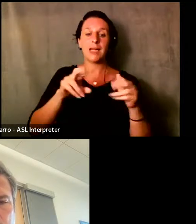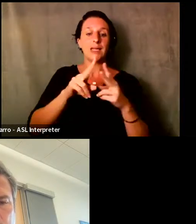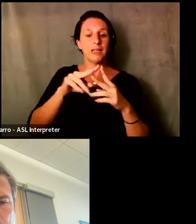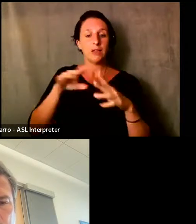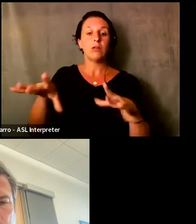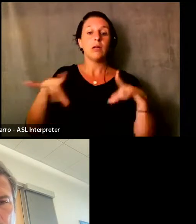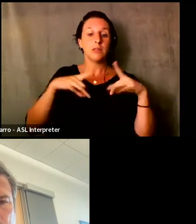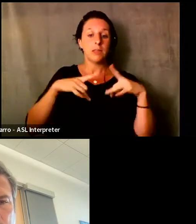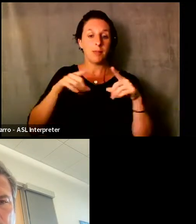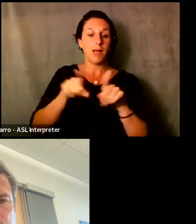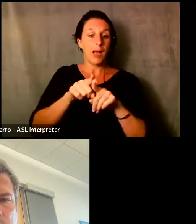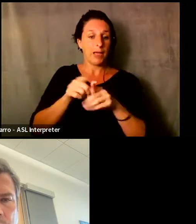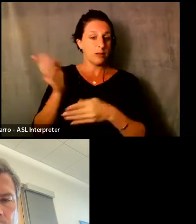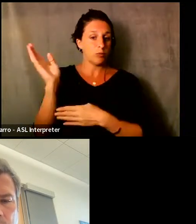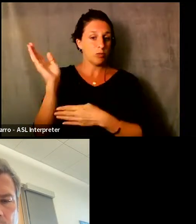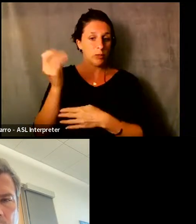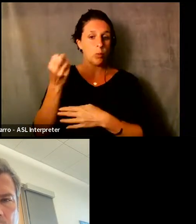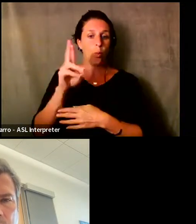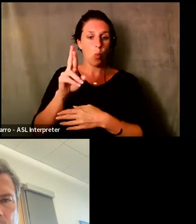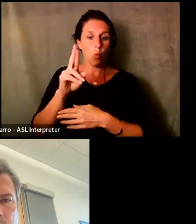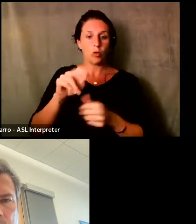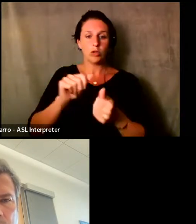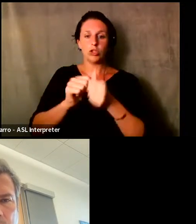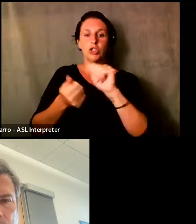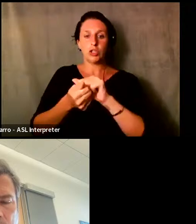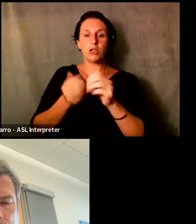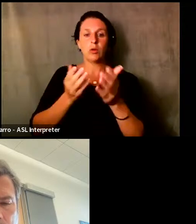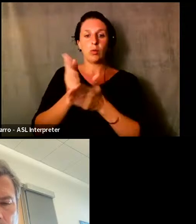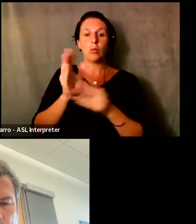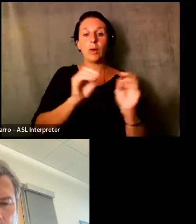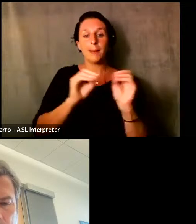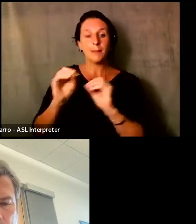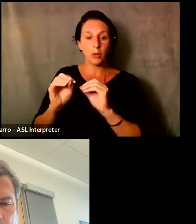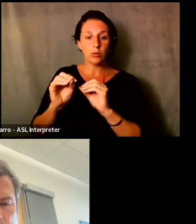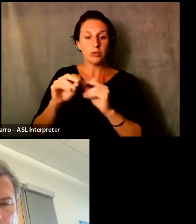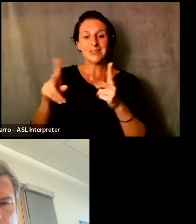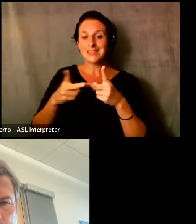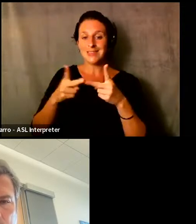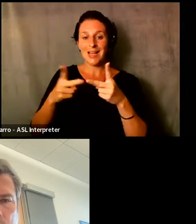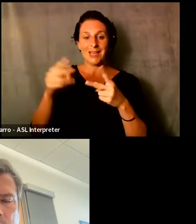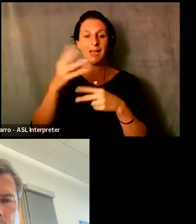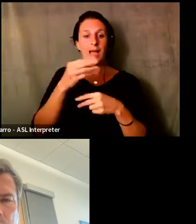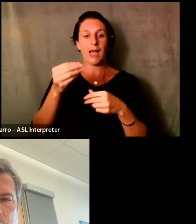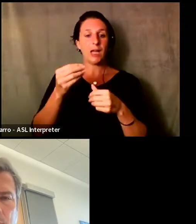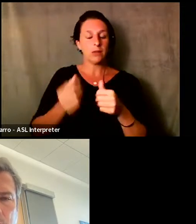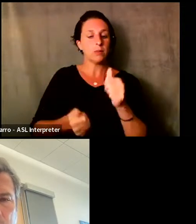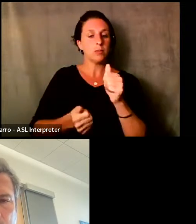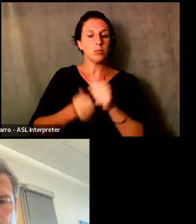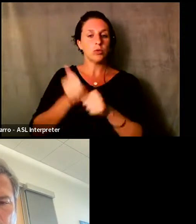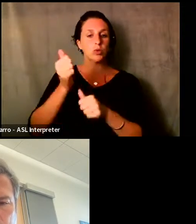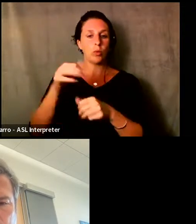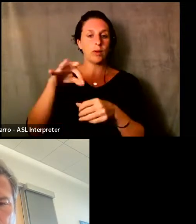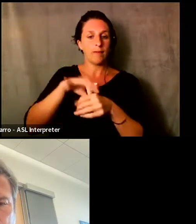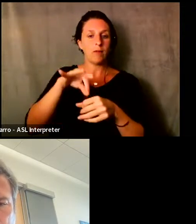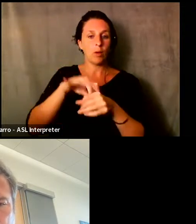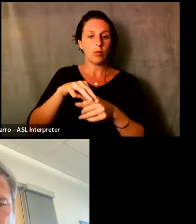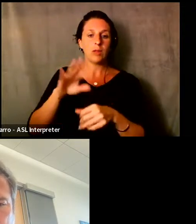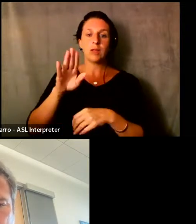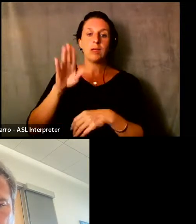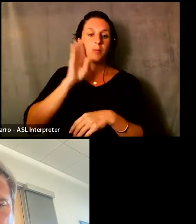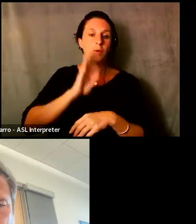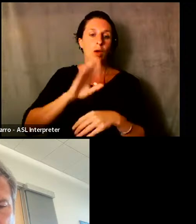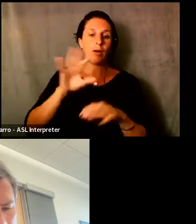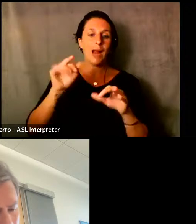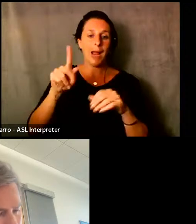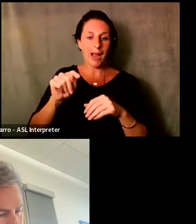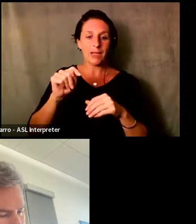as presented or make a change to the agenda through a motion, second, and majority vote. The Brown Act prohibits